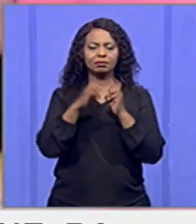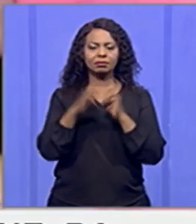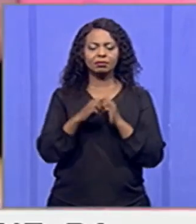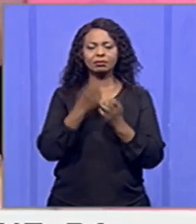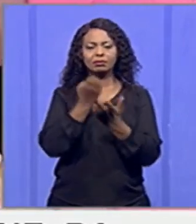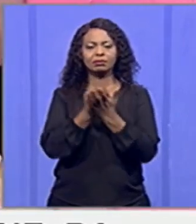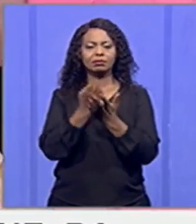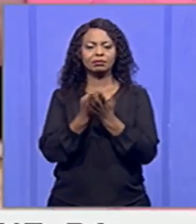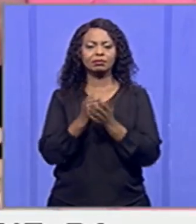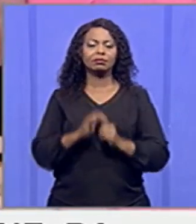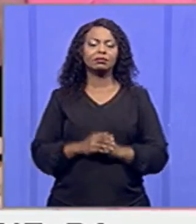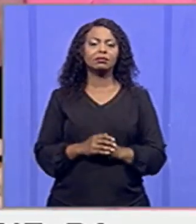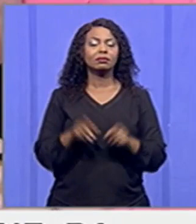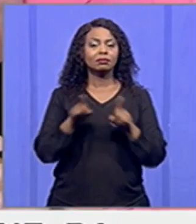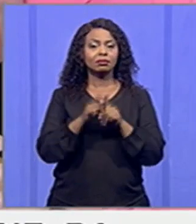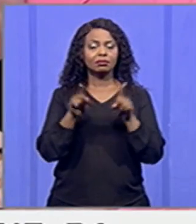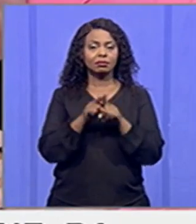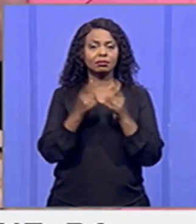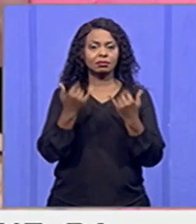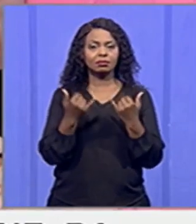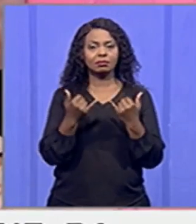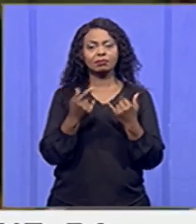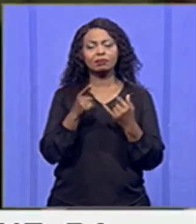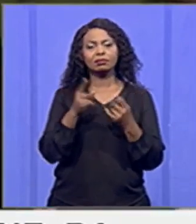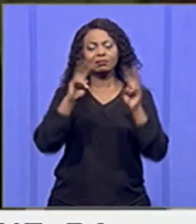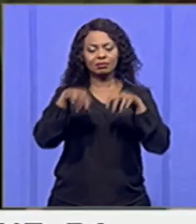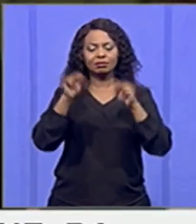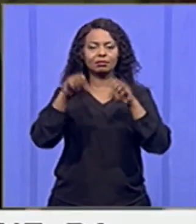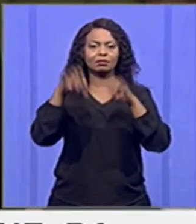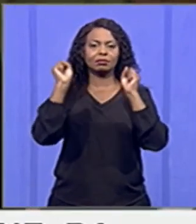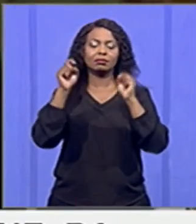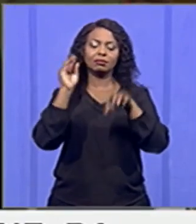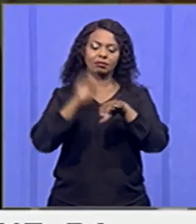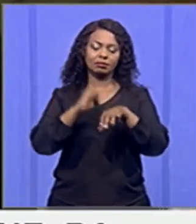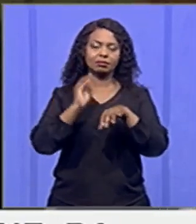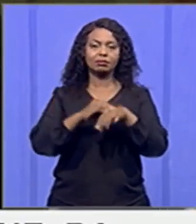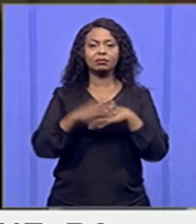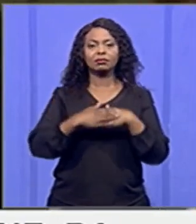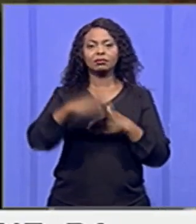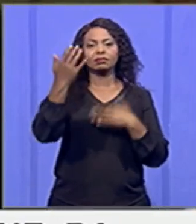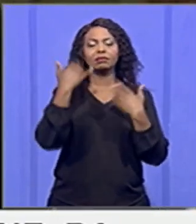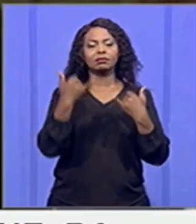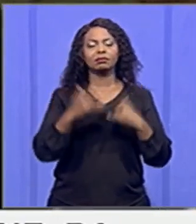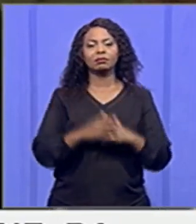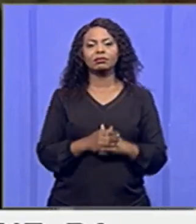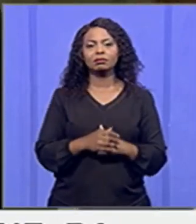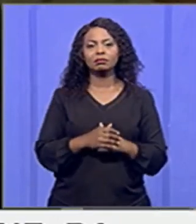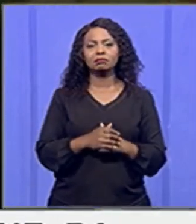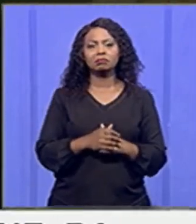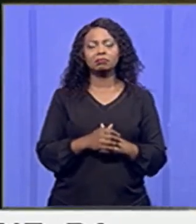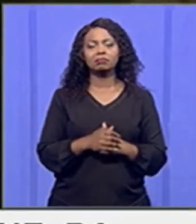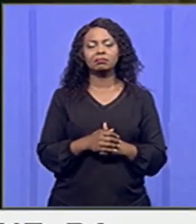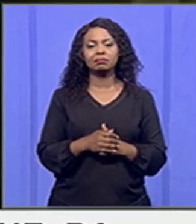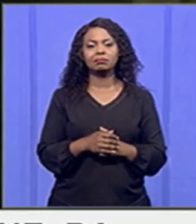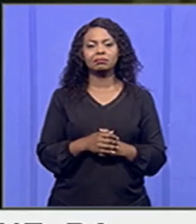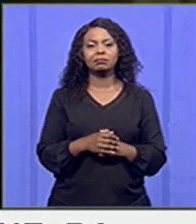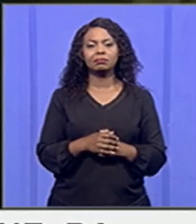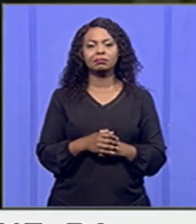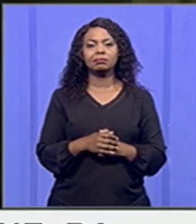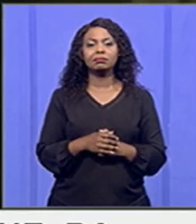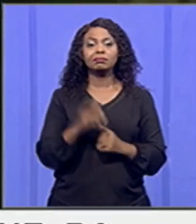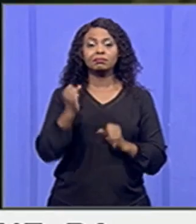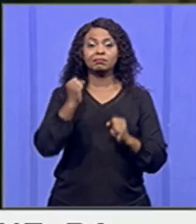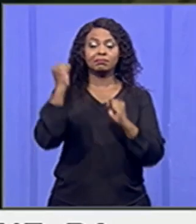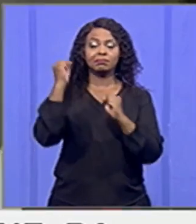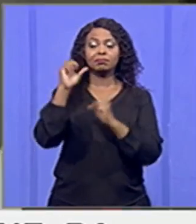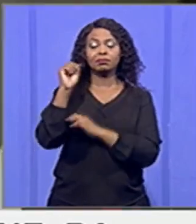ikonomi. Kgwetlho nngwe gape ke go kgaolwa ga motlakase go na le ditlamorago tse di sa jeseng di wela mo ikonoming ya naga. Mo puong ya